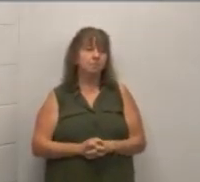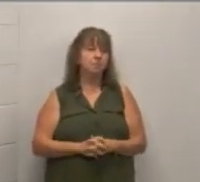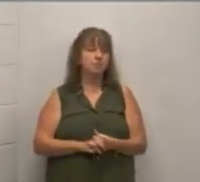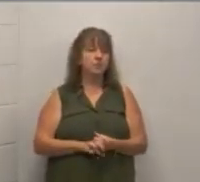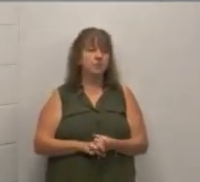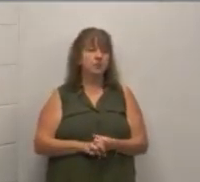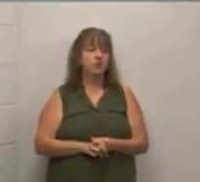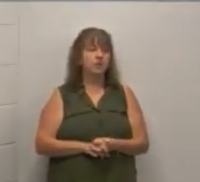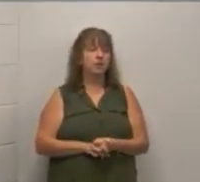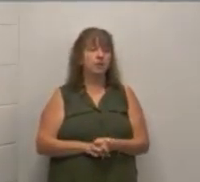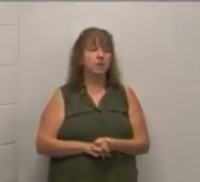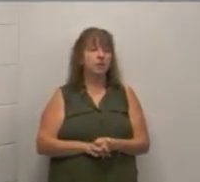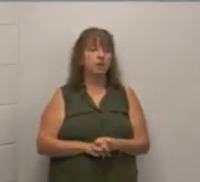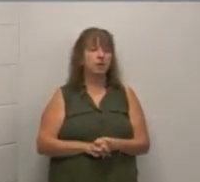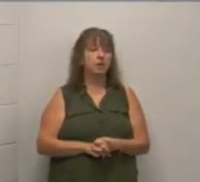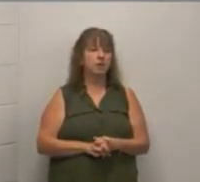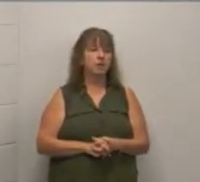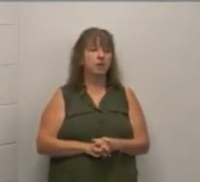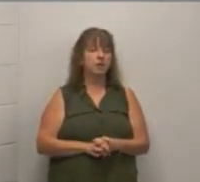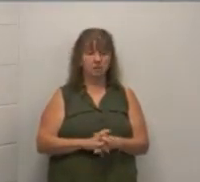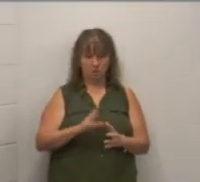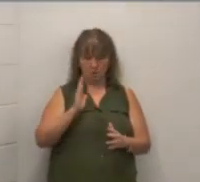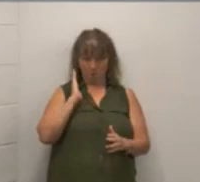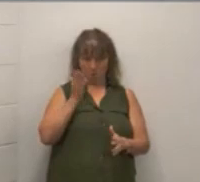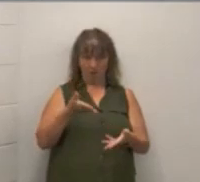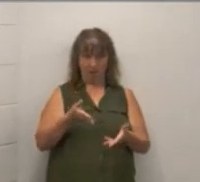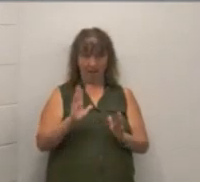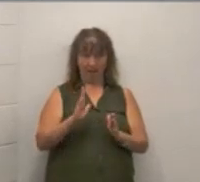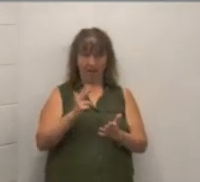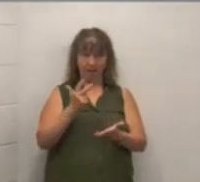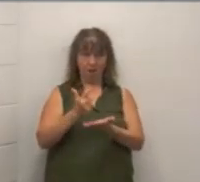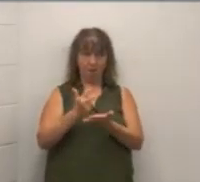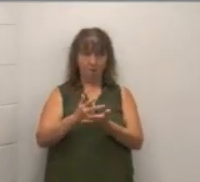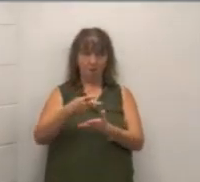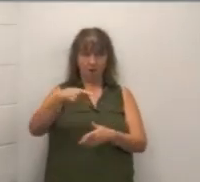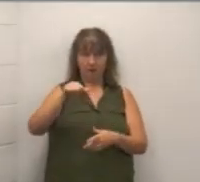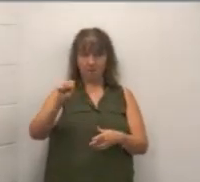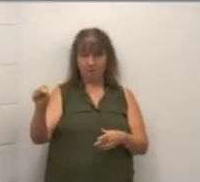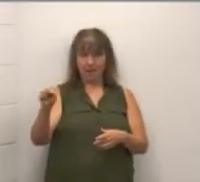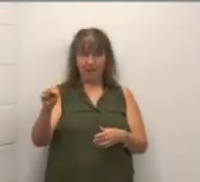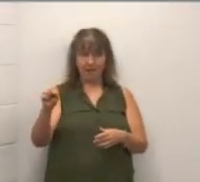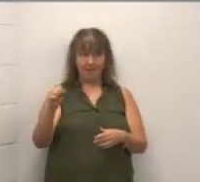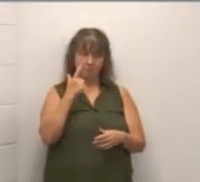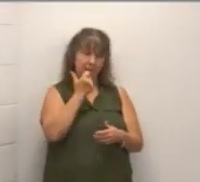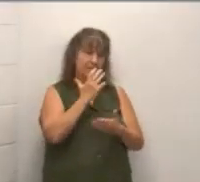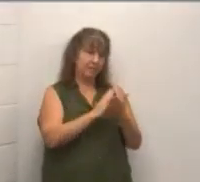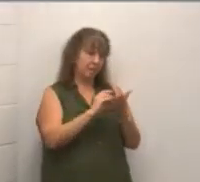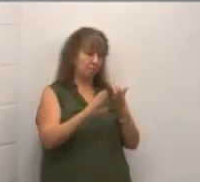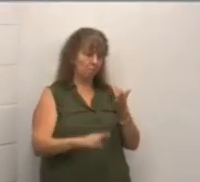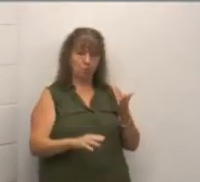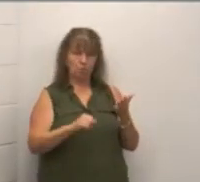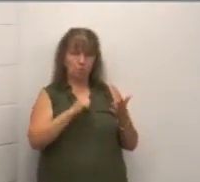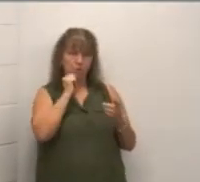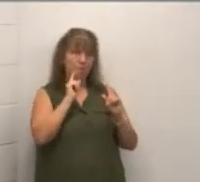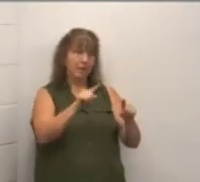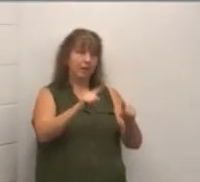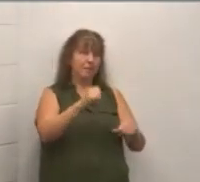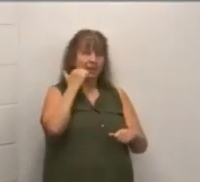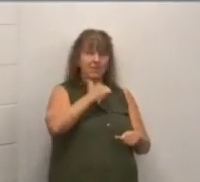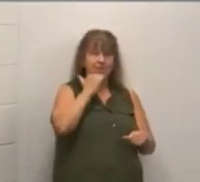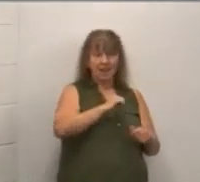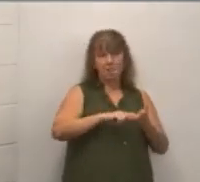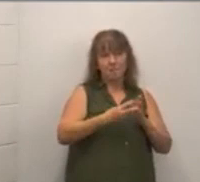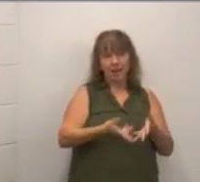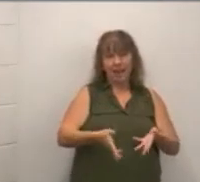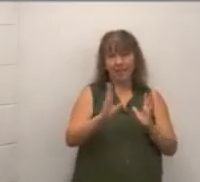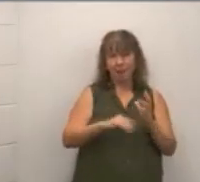Will more parking passes be made available since not as many students will be attending in-person classes each day? If